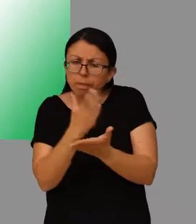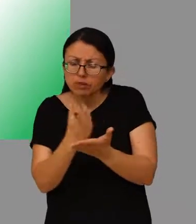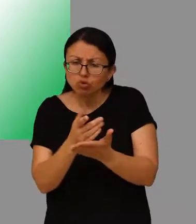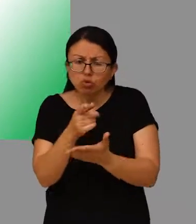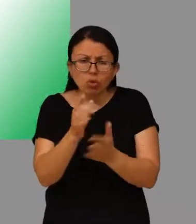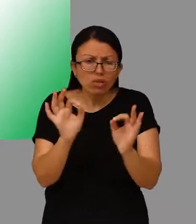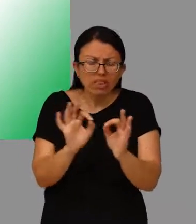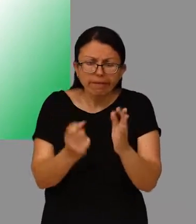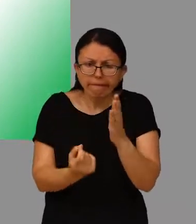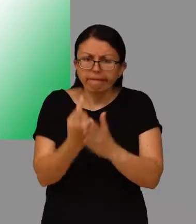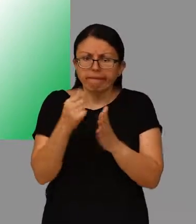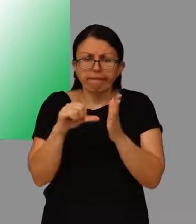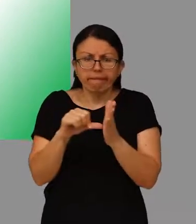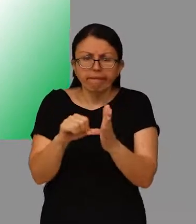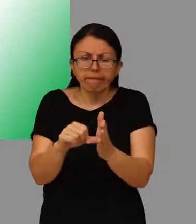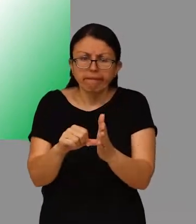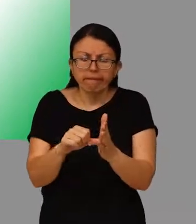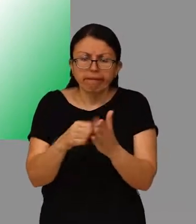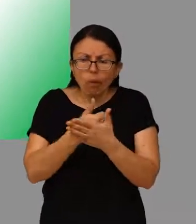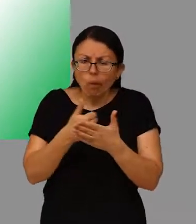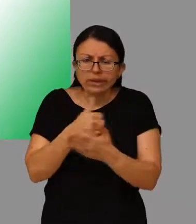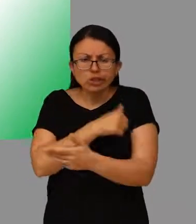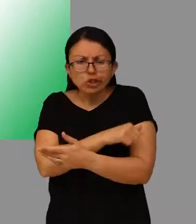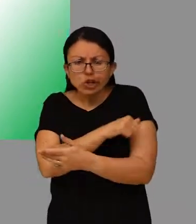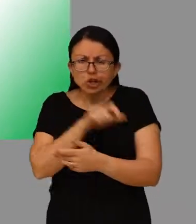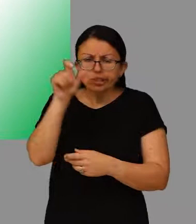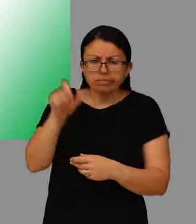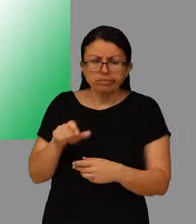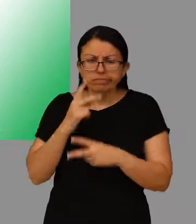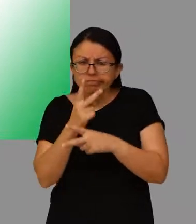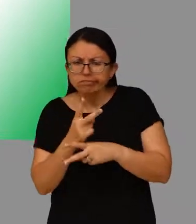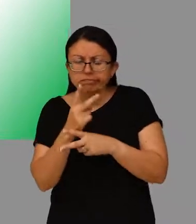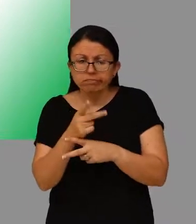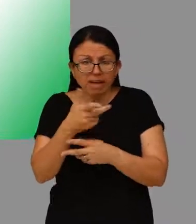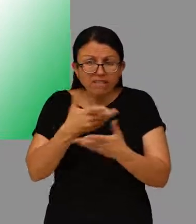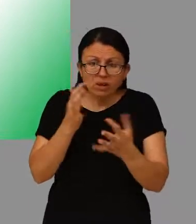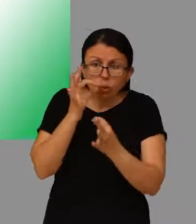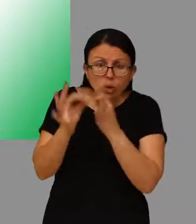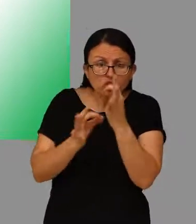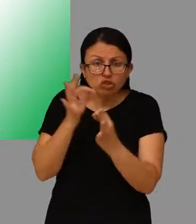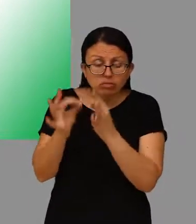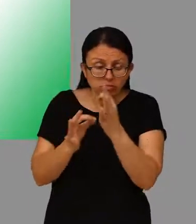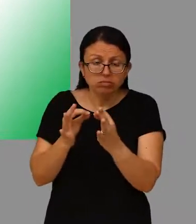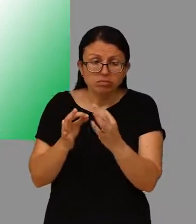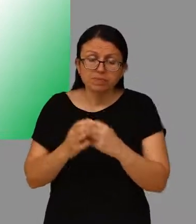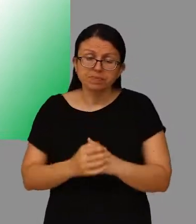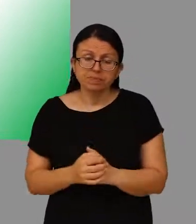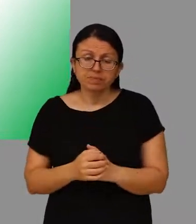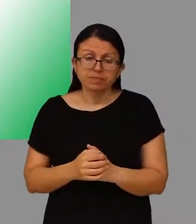have any reactions, and there will always be nurses on hand if you have any concerns or questions.